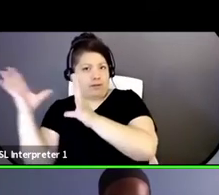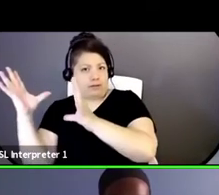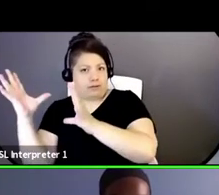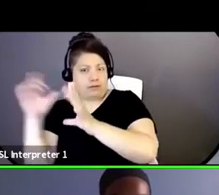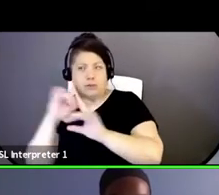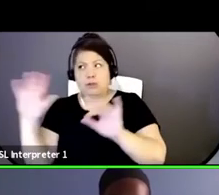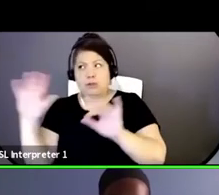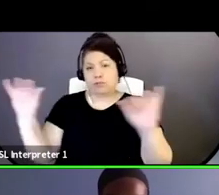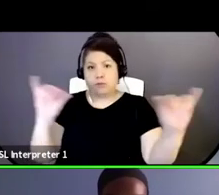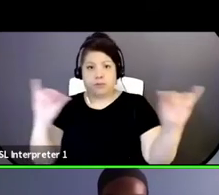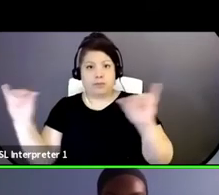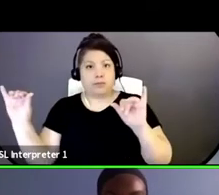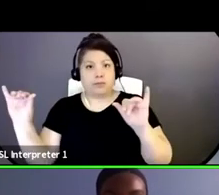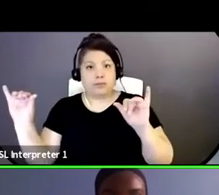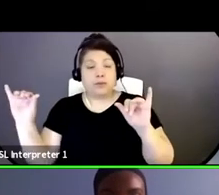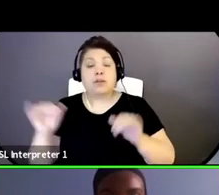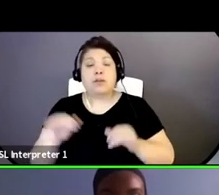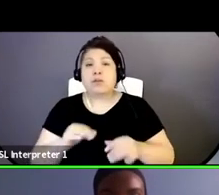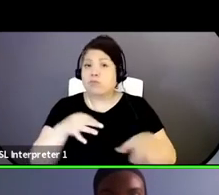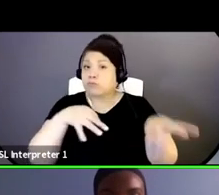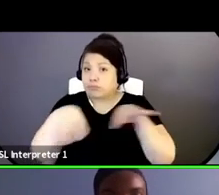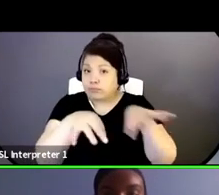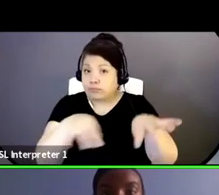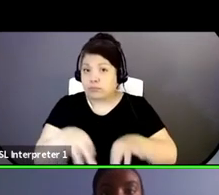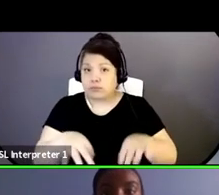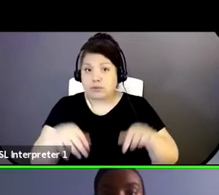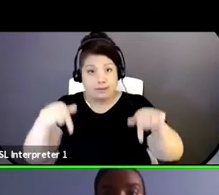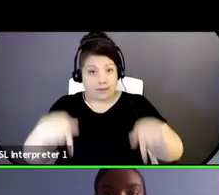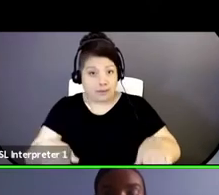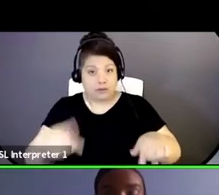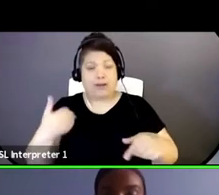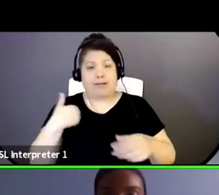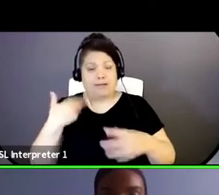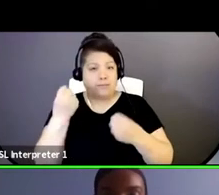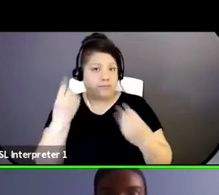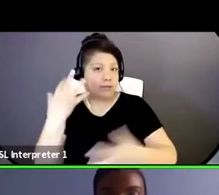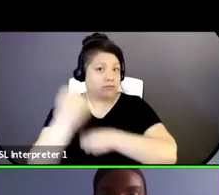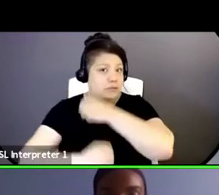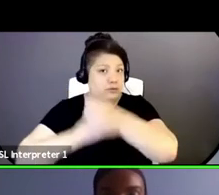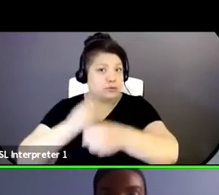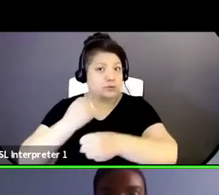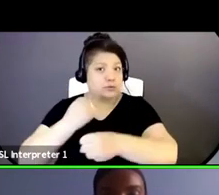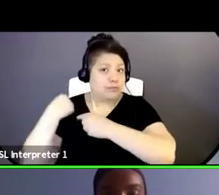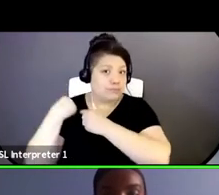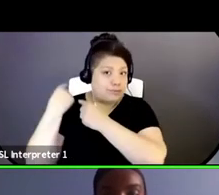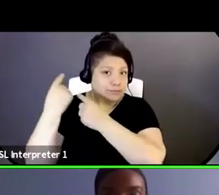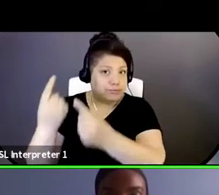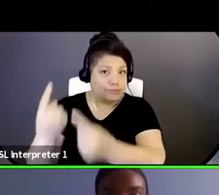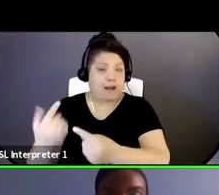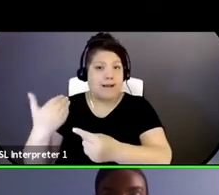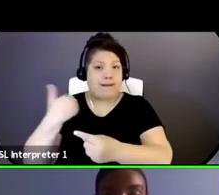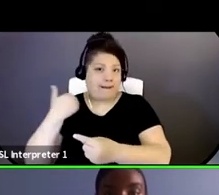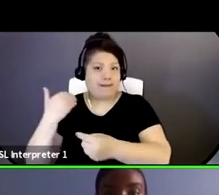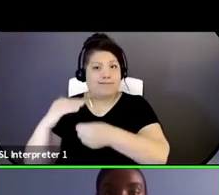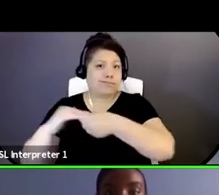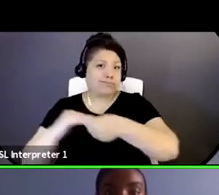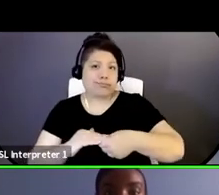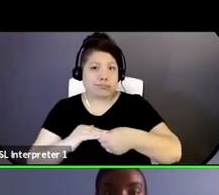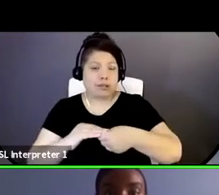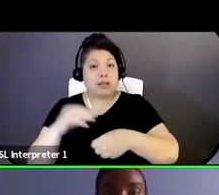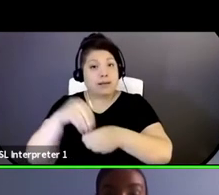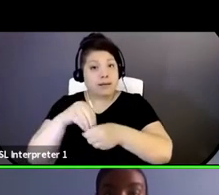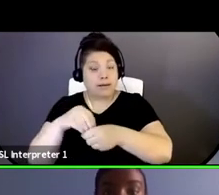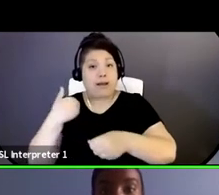And she explained that we're in a centuries-long abusive relationship with structural